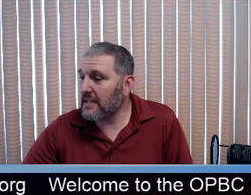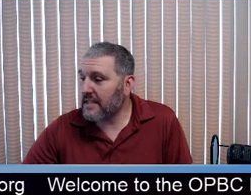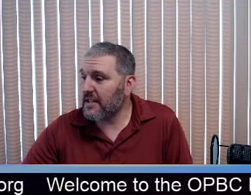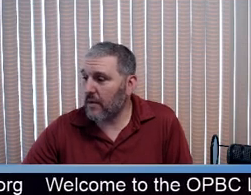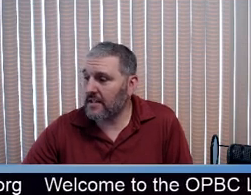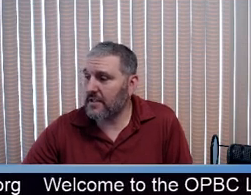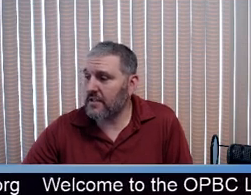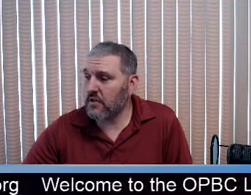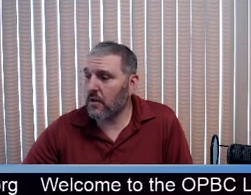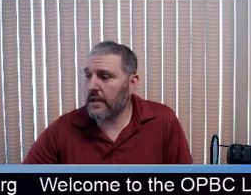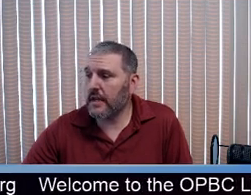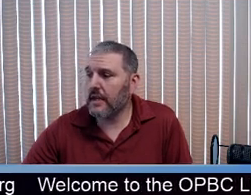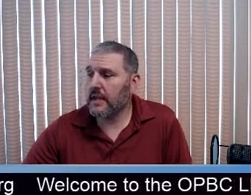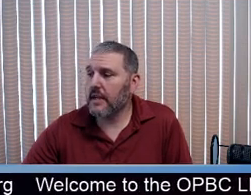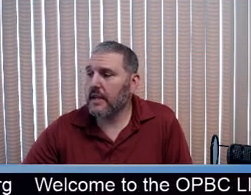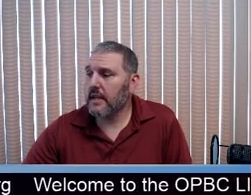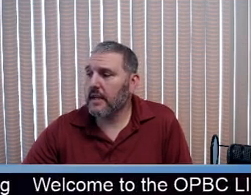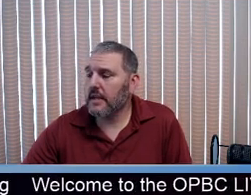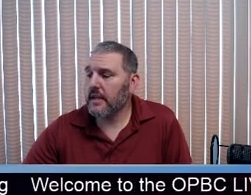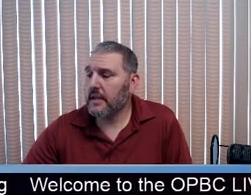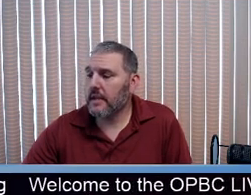I want to see the rest of the story.